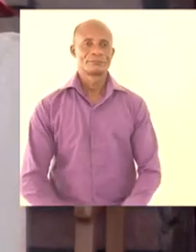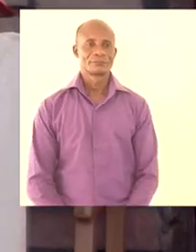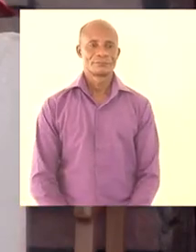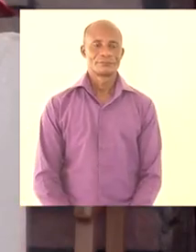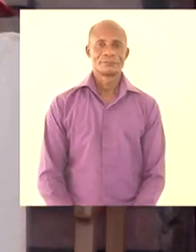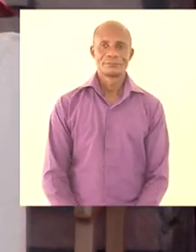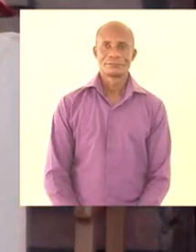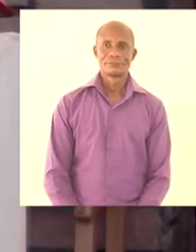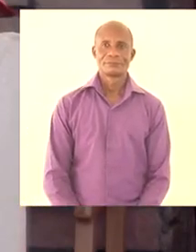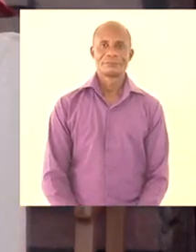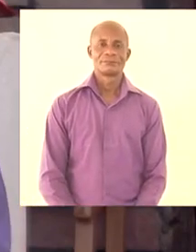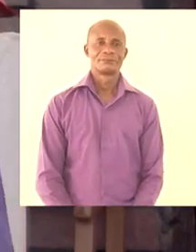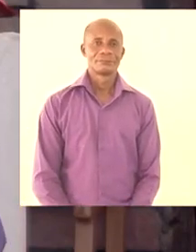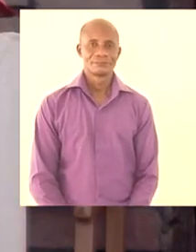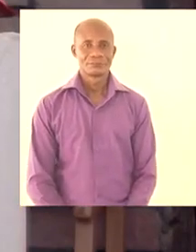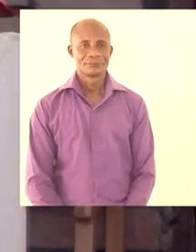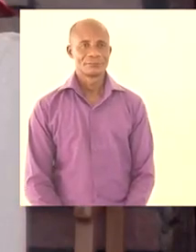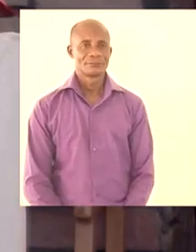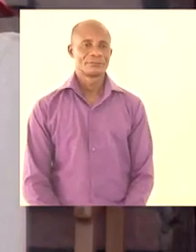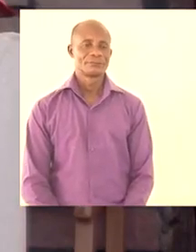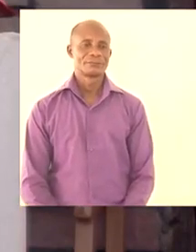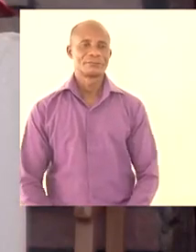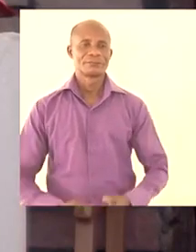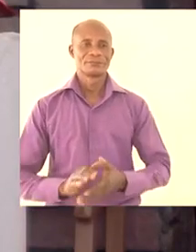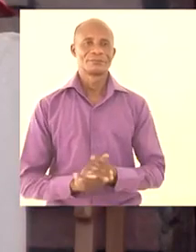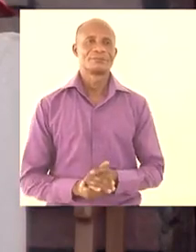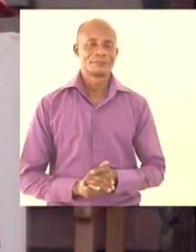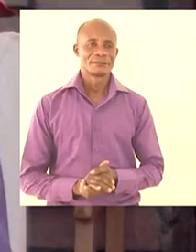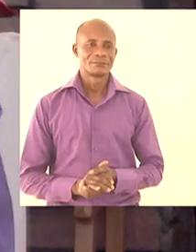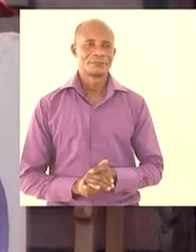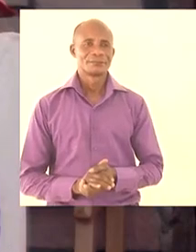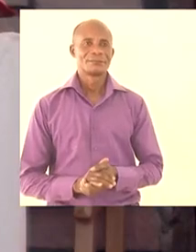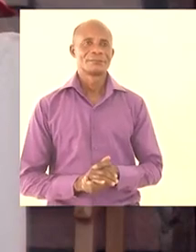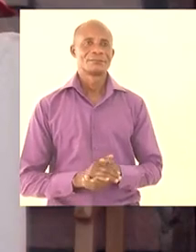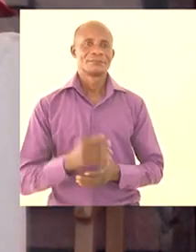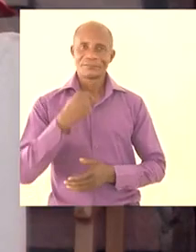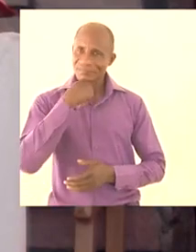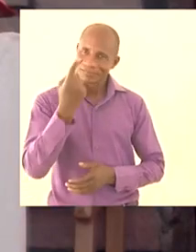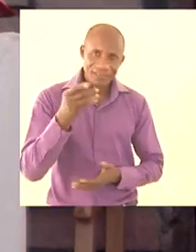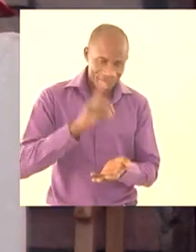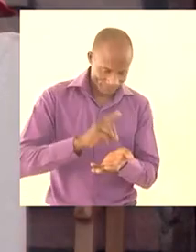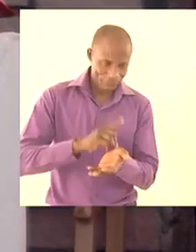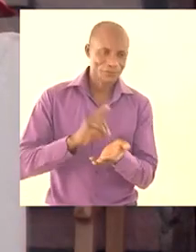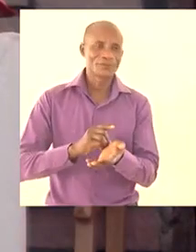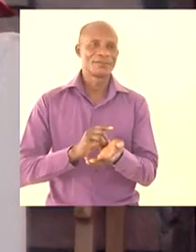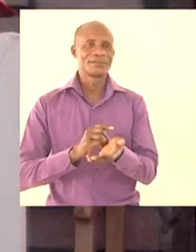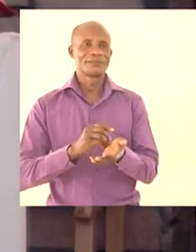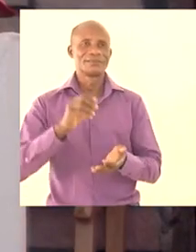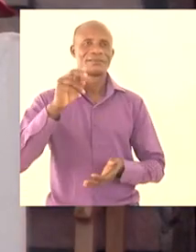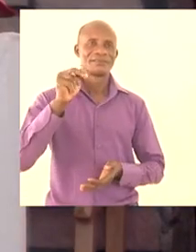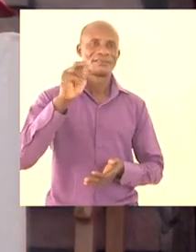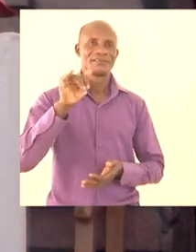Is that not your description? Yes. So what are you saying? Please, tell Inya to look for his contact.